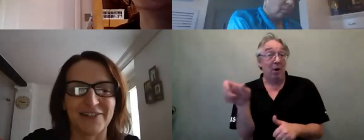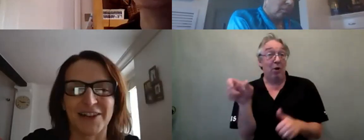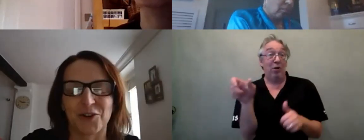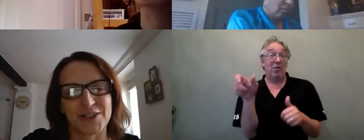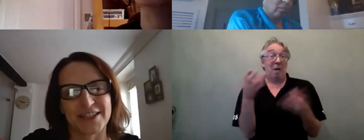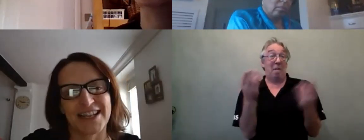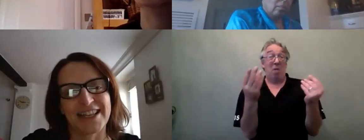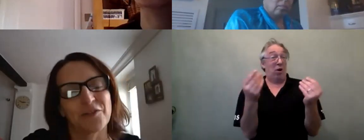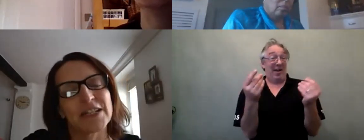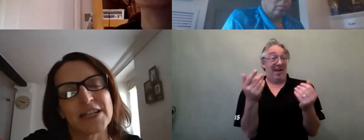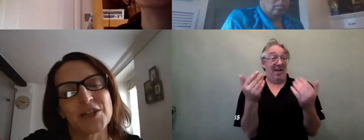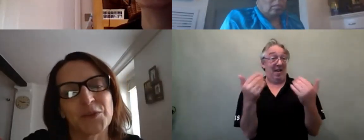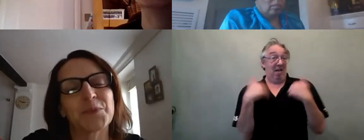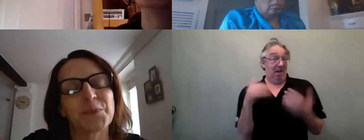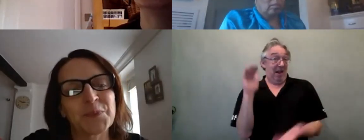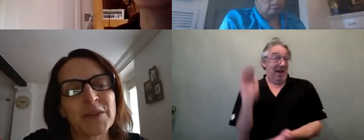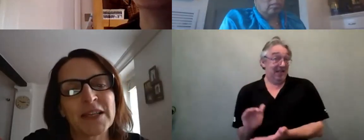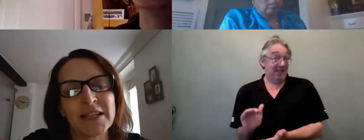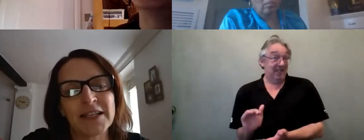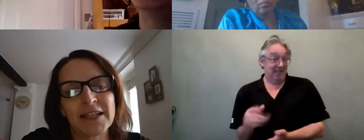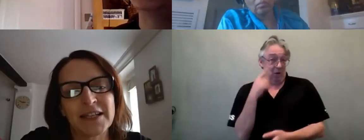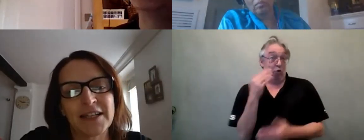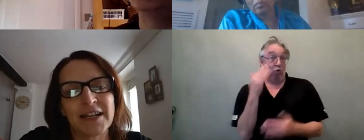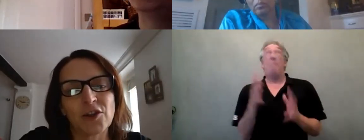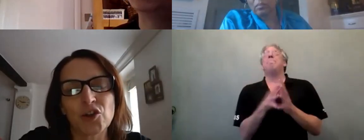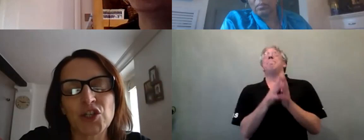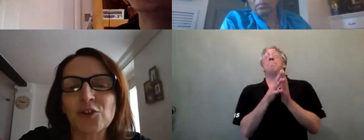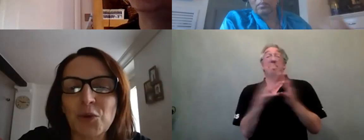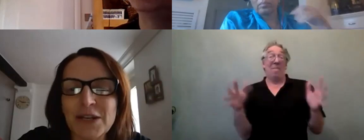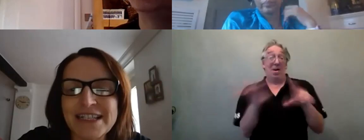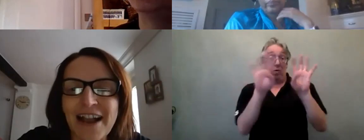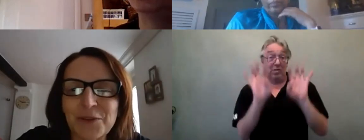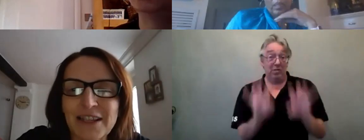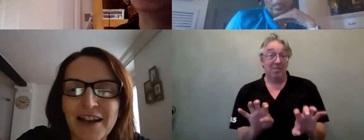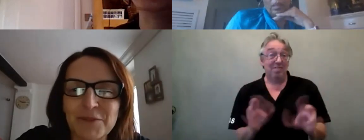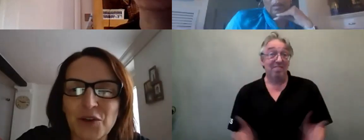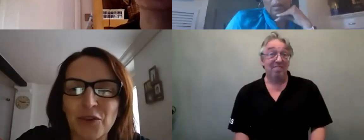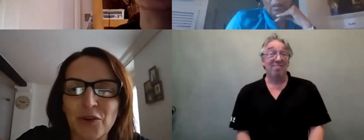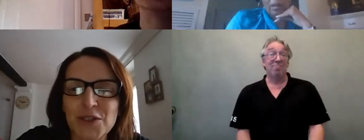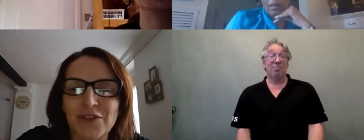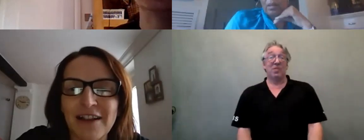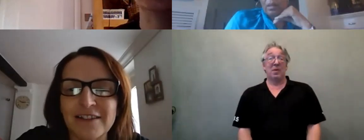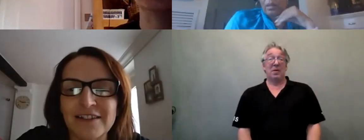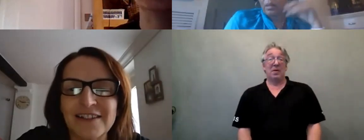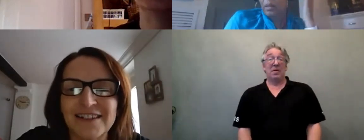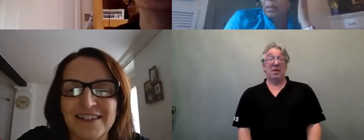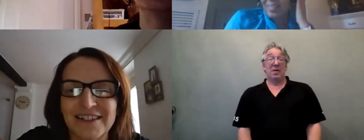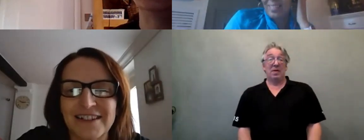formats all across the conversation. I don't know, Carlos, do you start with your thoughts on